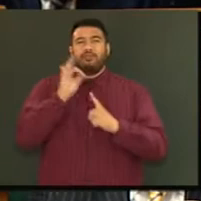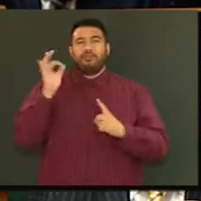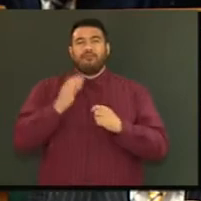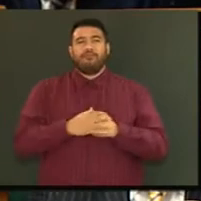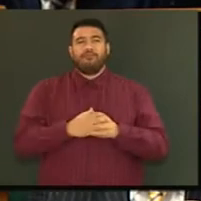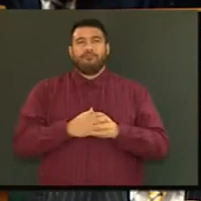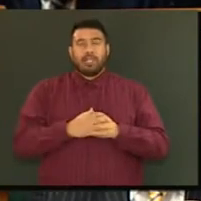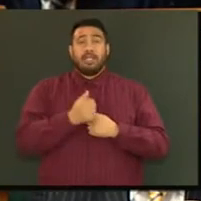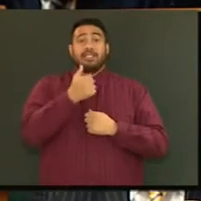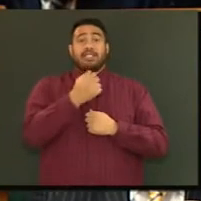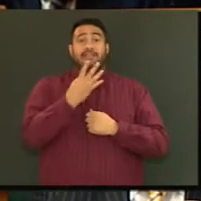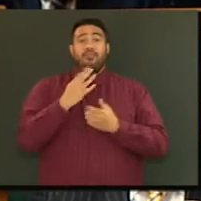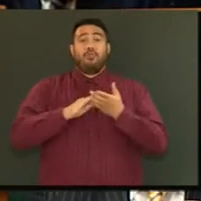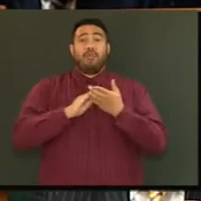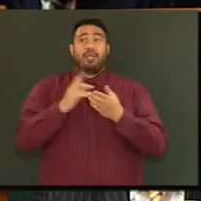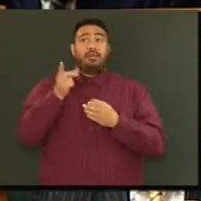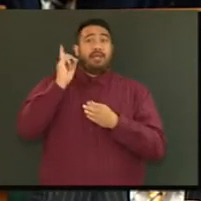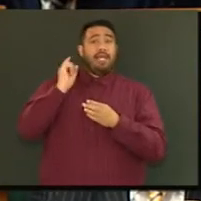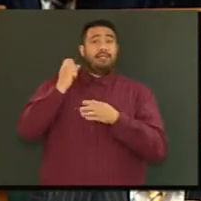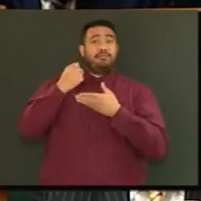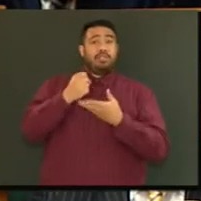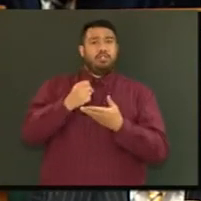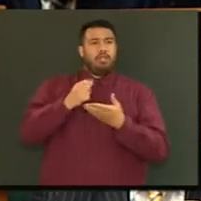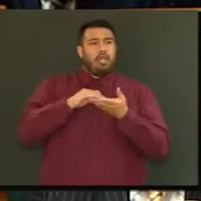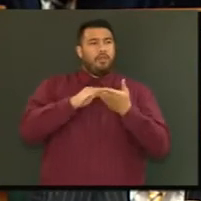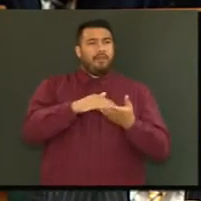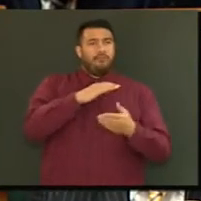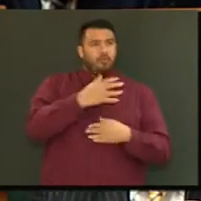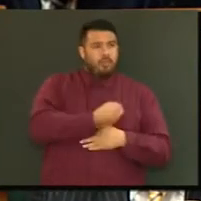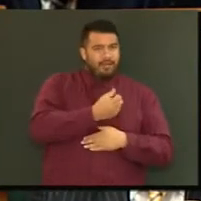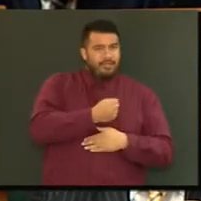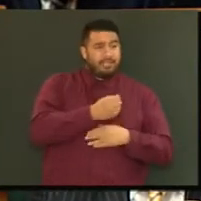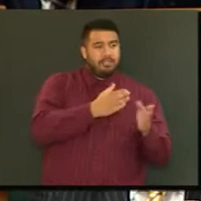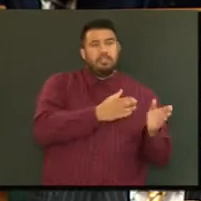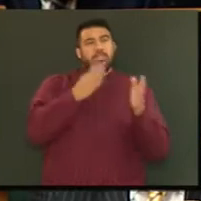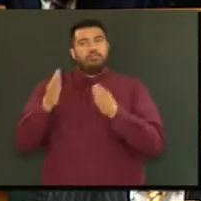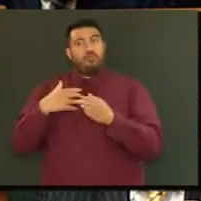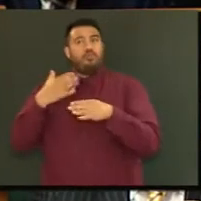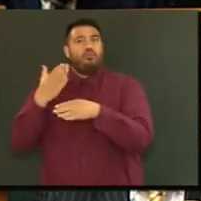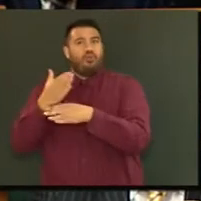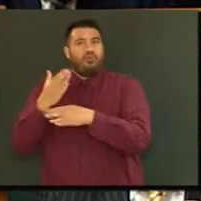$64 million to help people move off benefits and into work by tailoring interventions to individuals' needs.